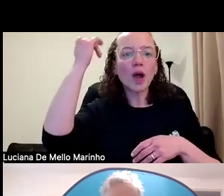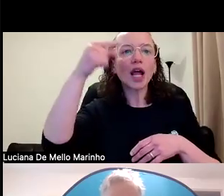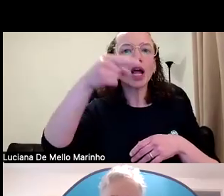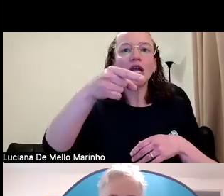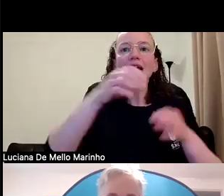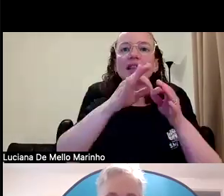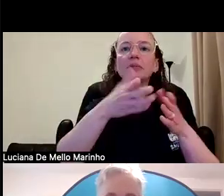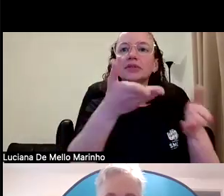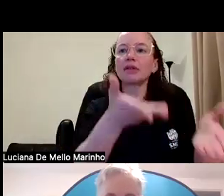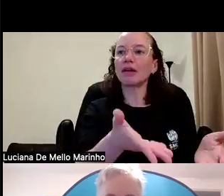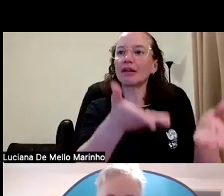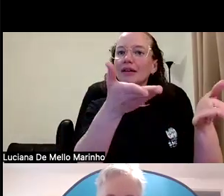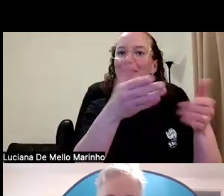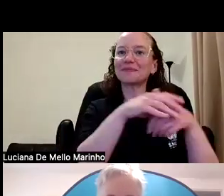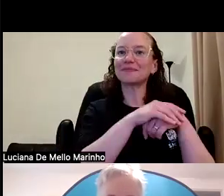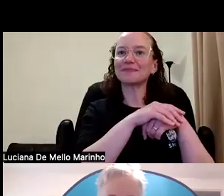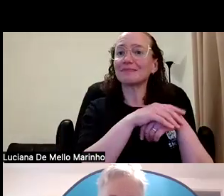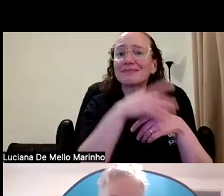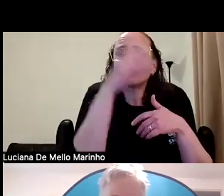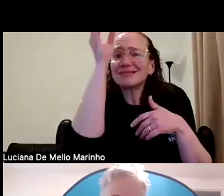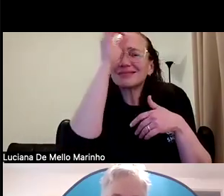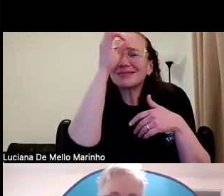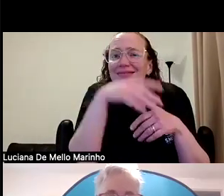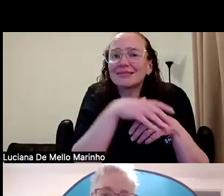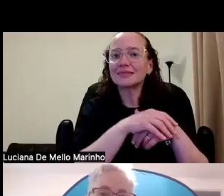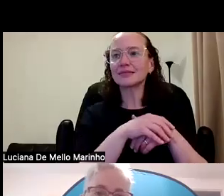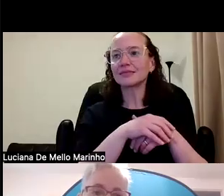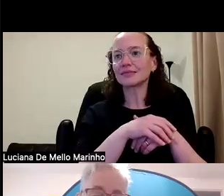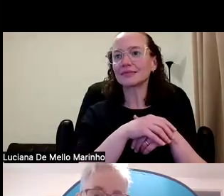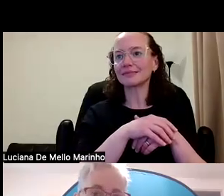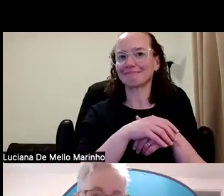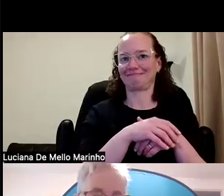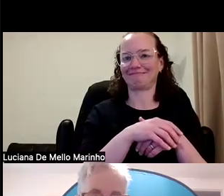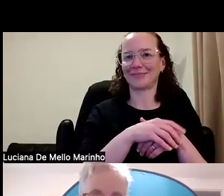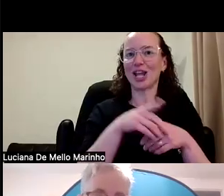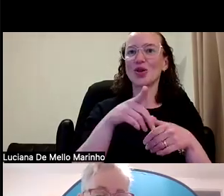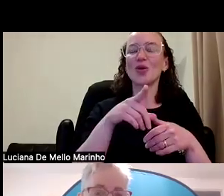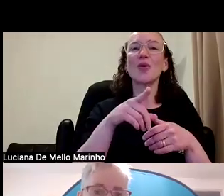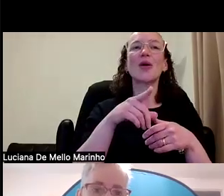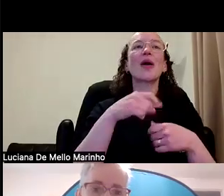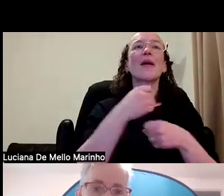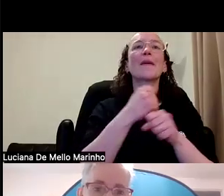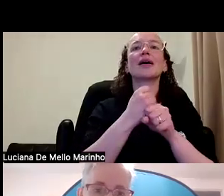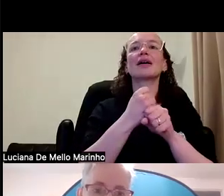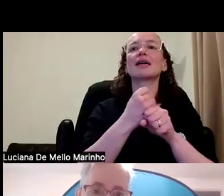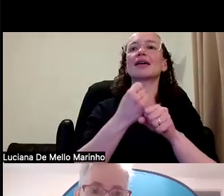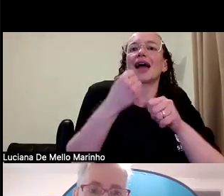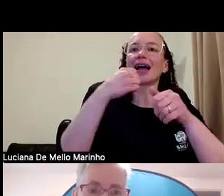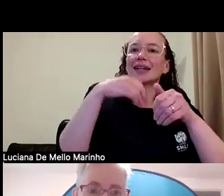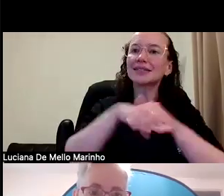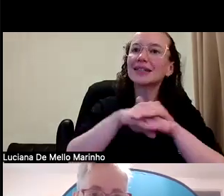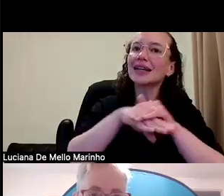The dentist has to understand why the interpreter is there. They may not know.